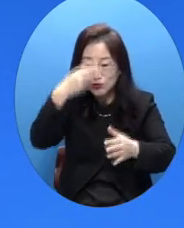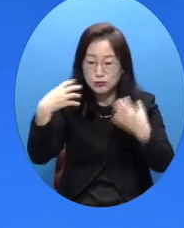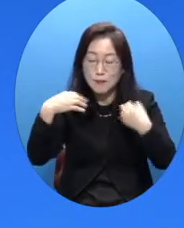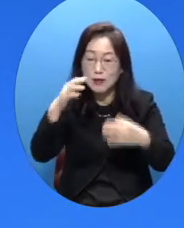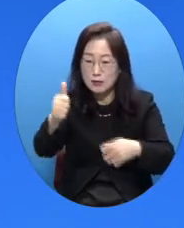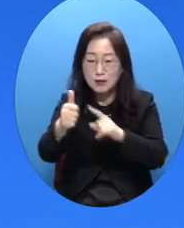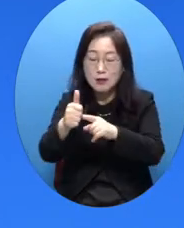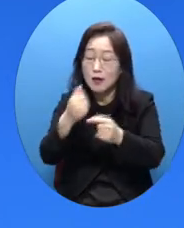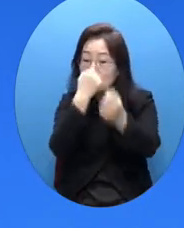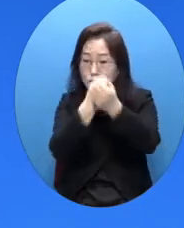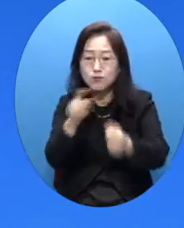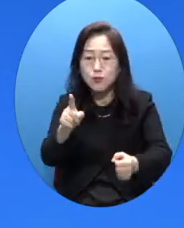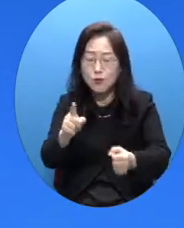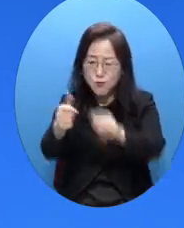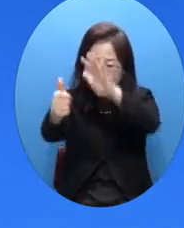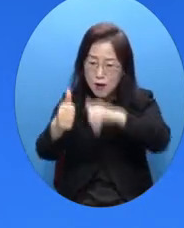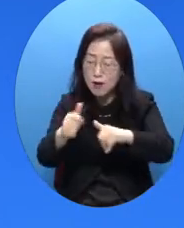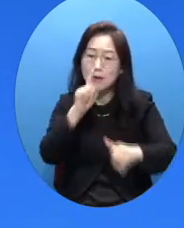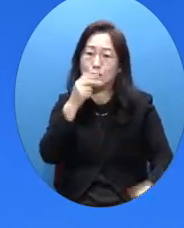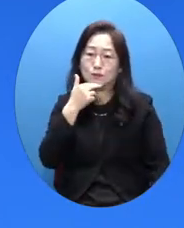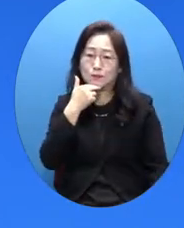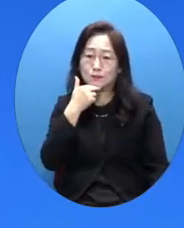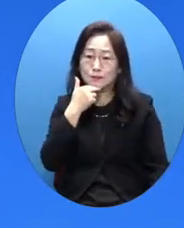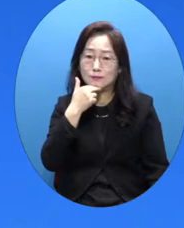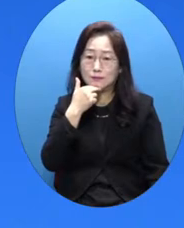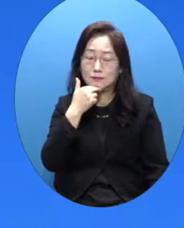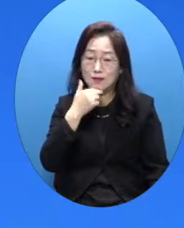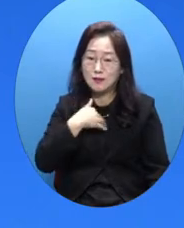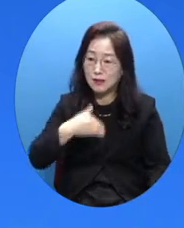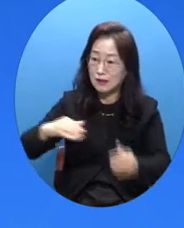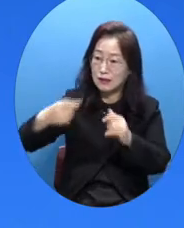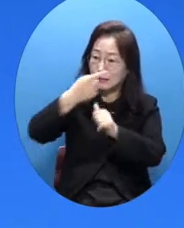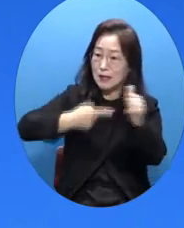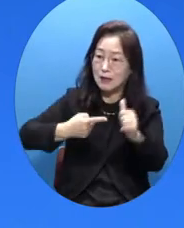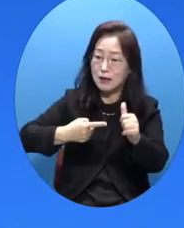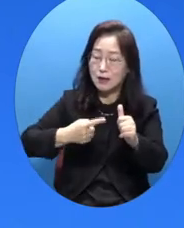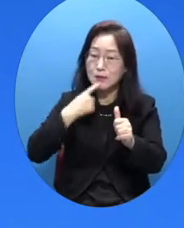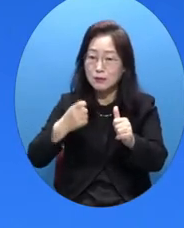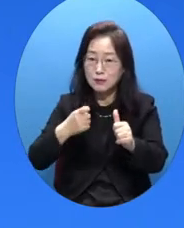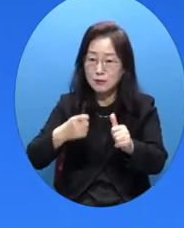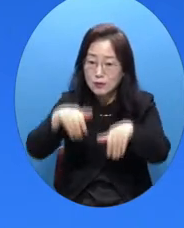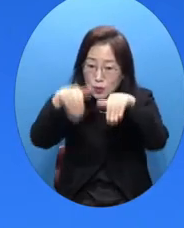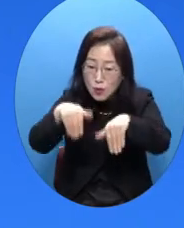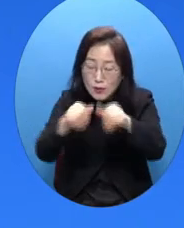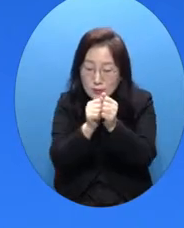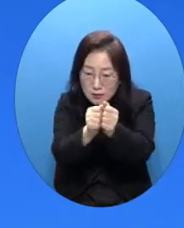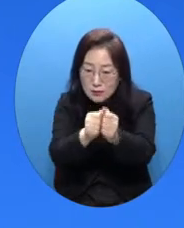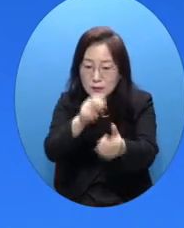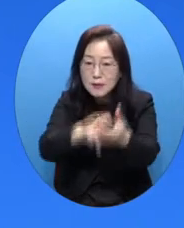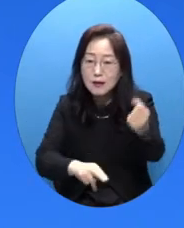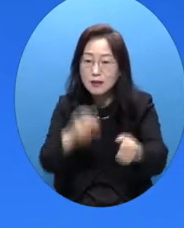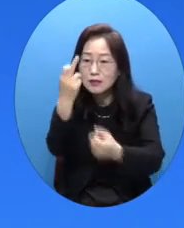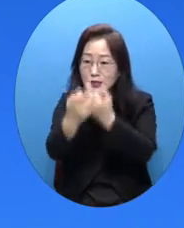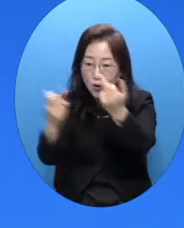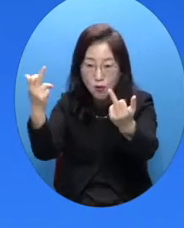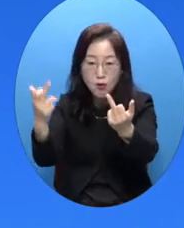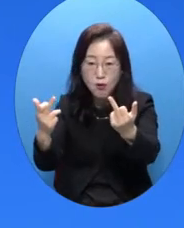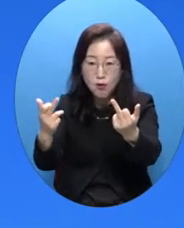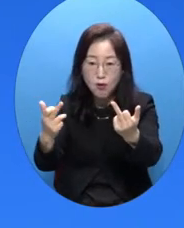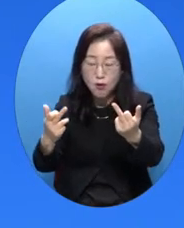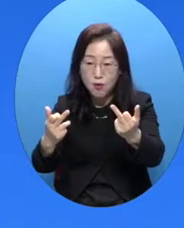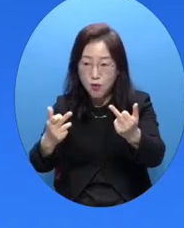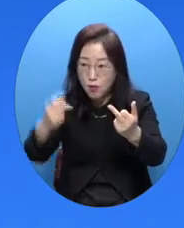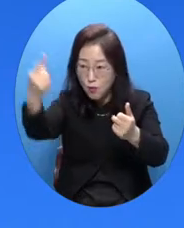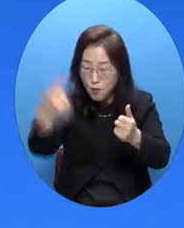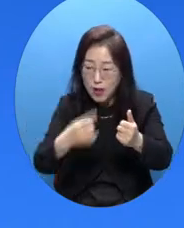and Joseph didn't say put the cup bear who completely forgot about me for the past two years put him in put him into